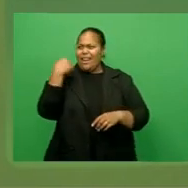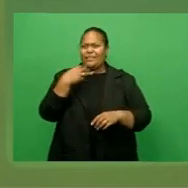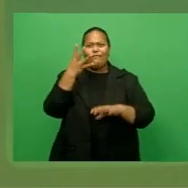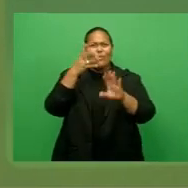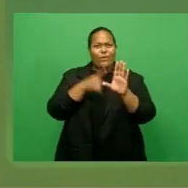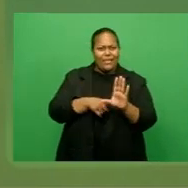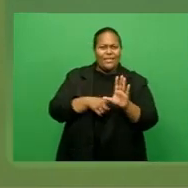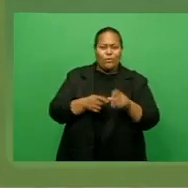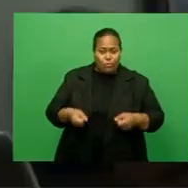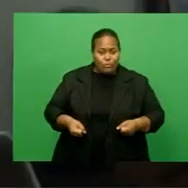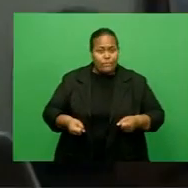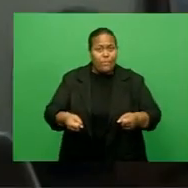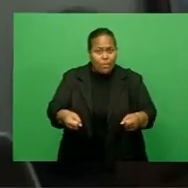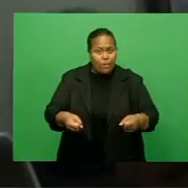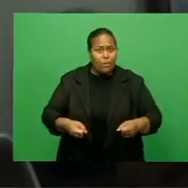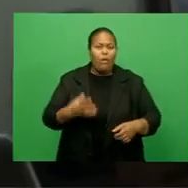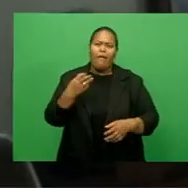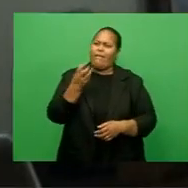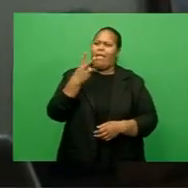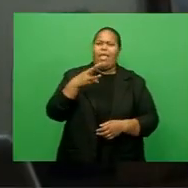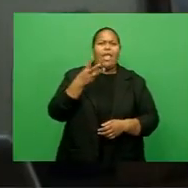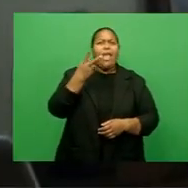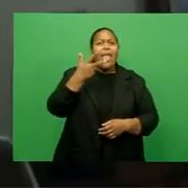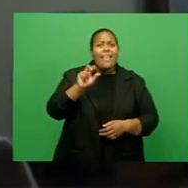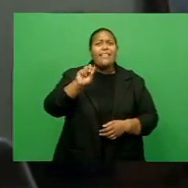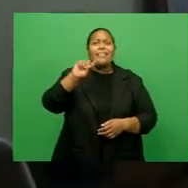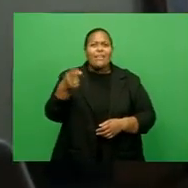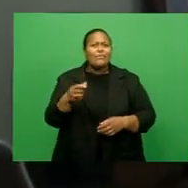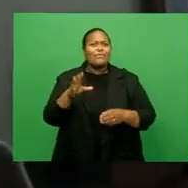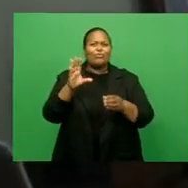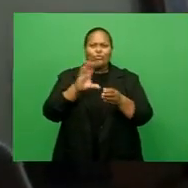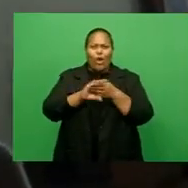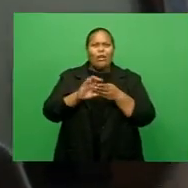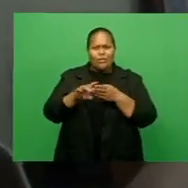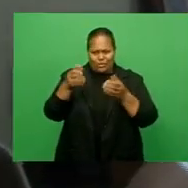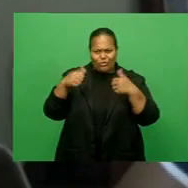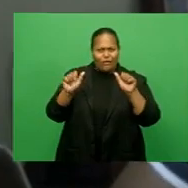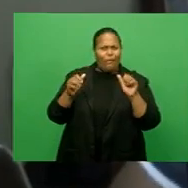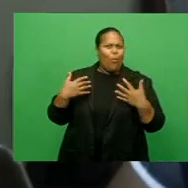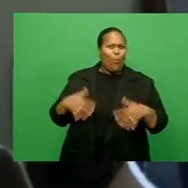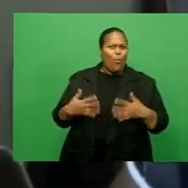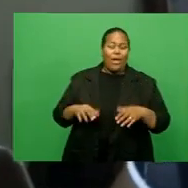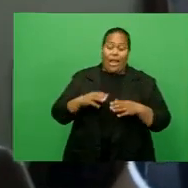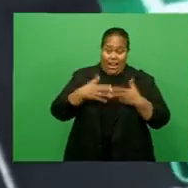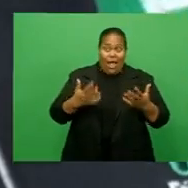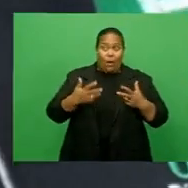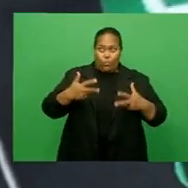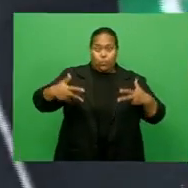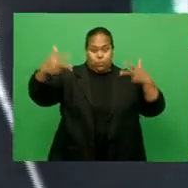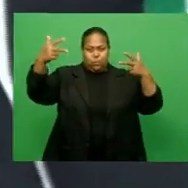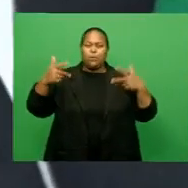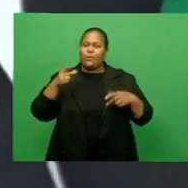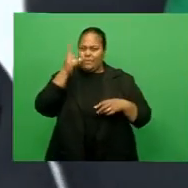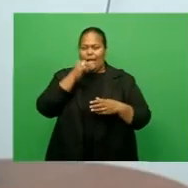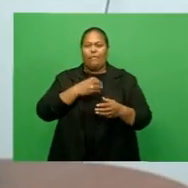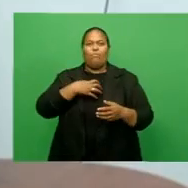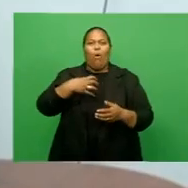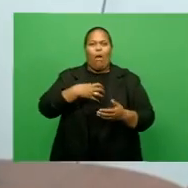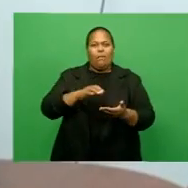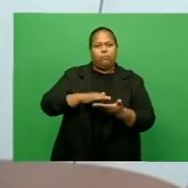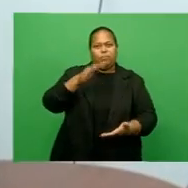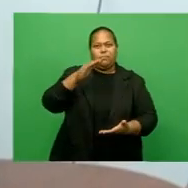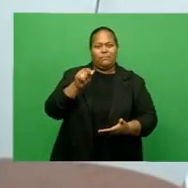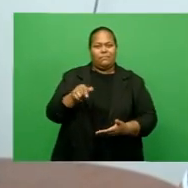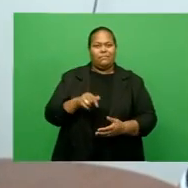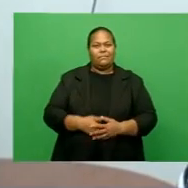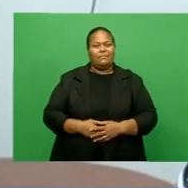would rake in around $80,000. So the virtual race will help them raise more to cater for their expenses. The race is